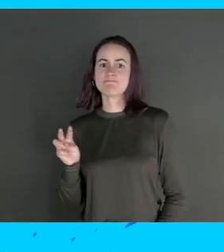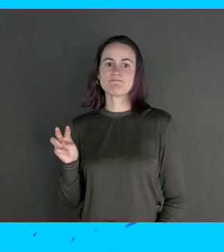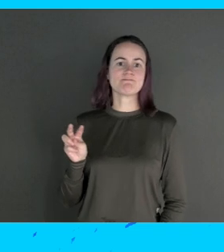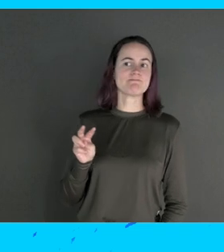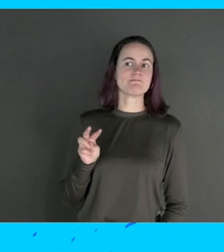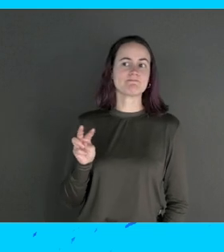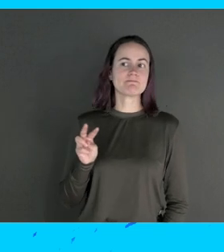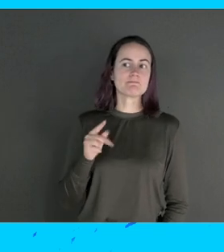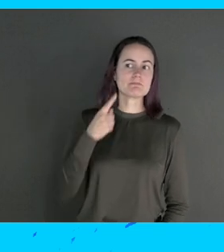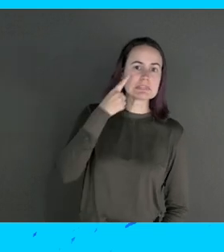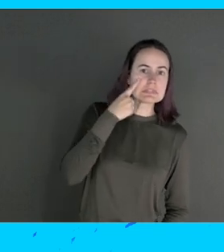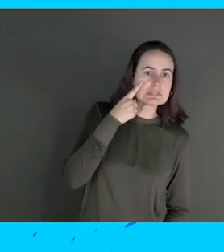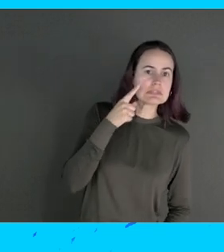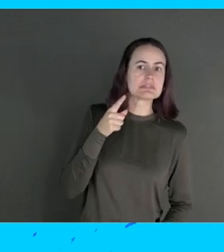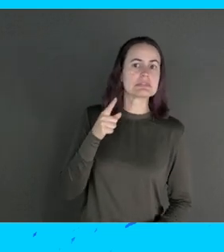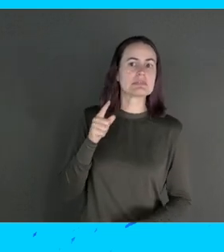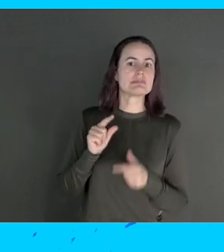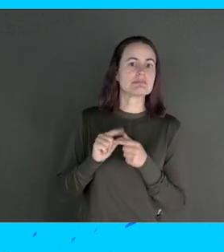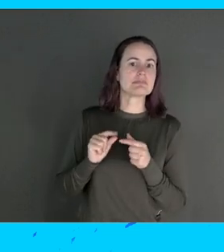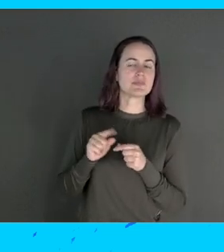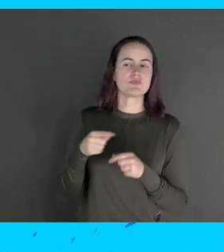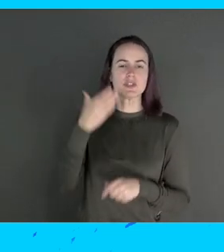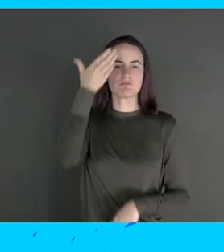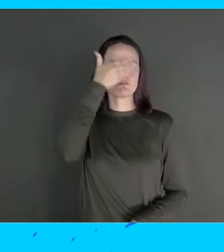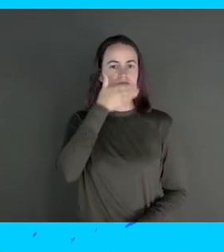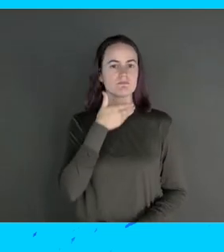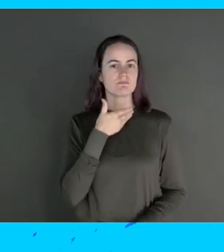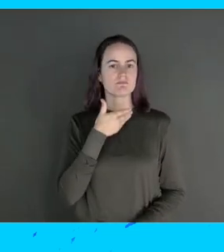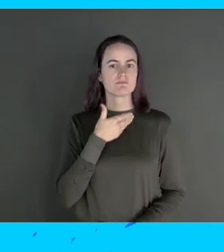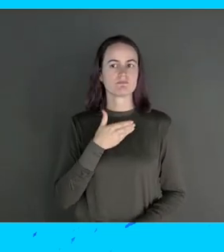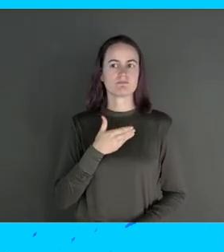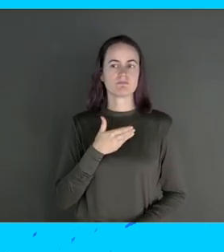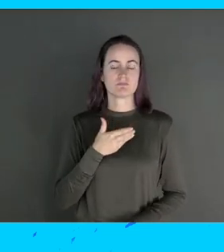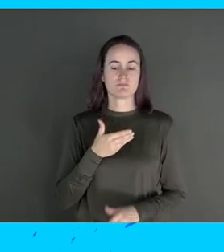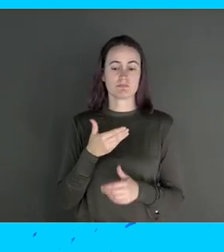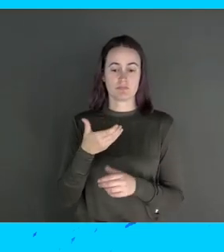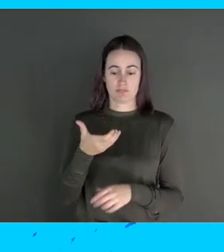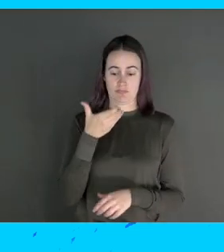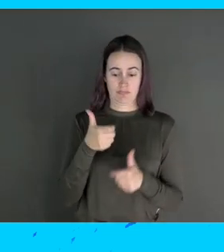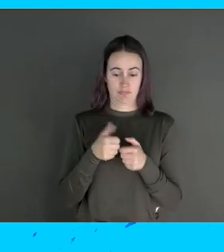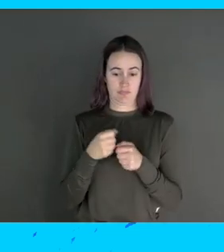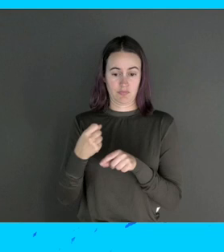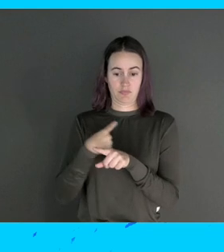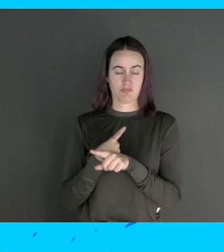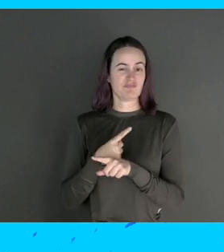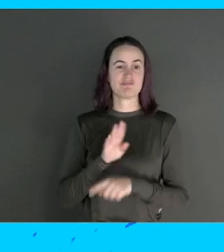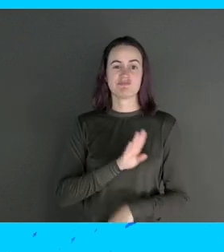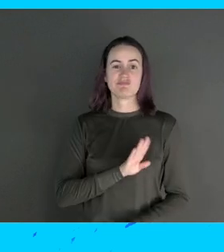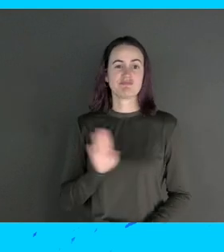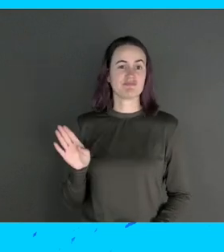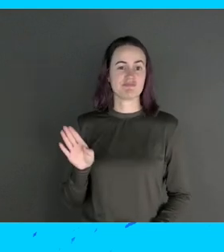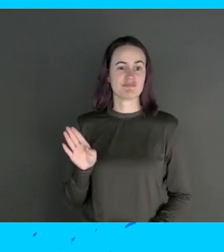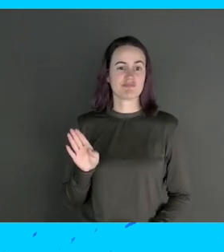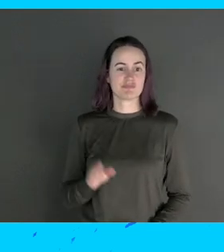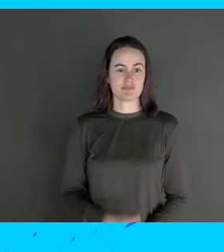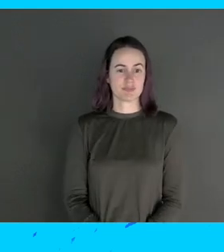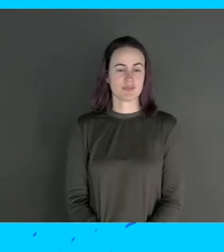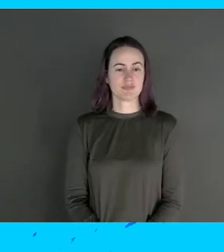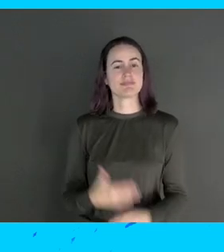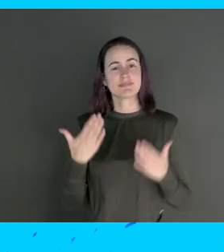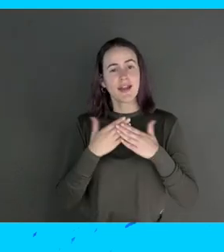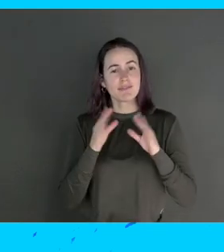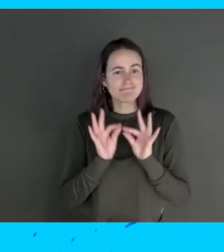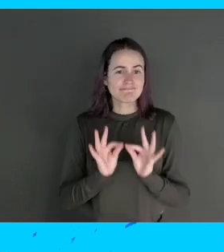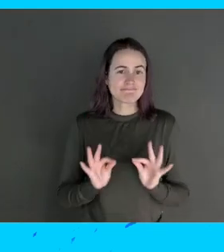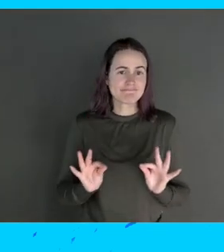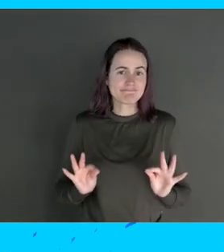message, but he didn't show any emotion. He never texted me back. Silence sat between us that night. In the morning, I watched